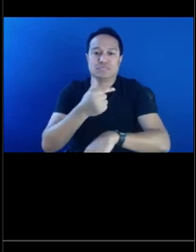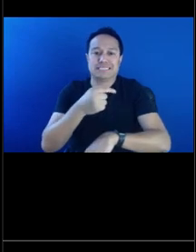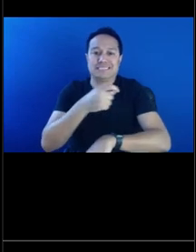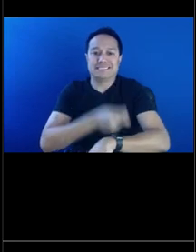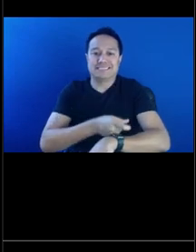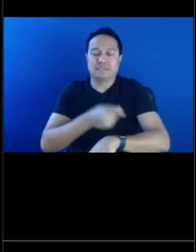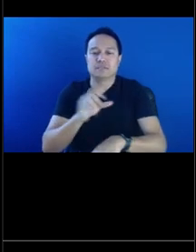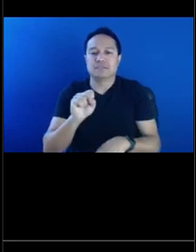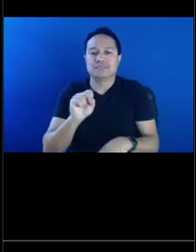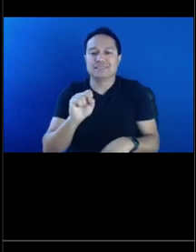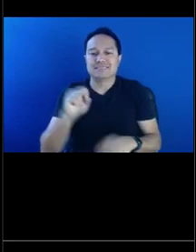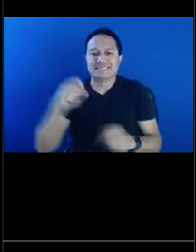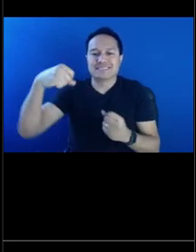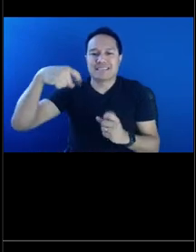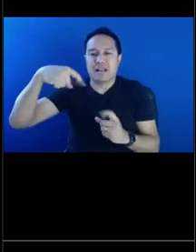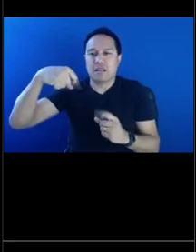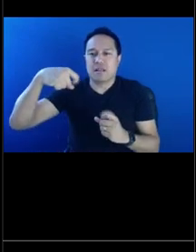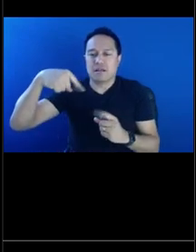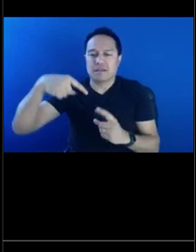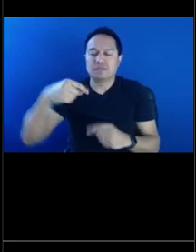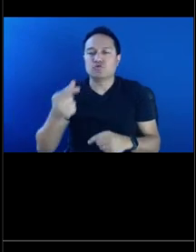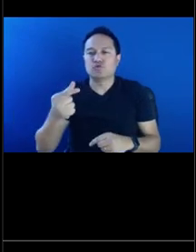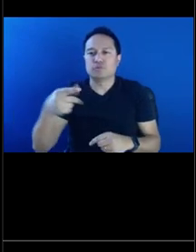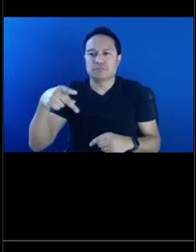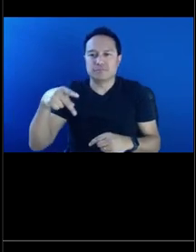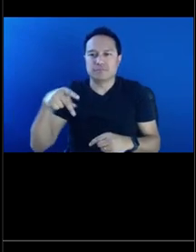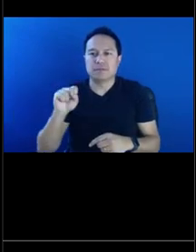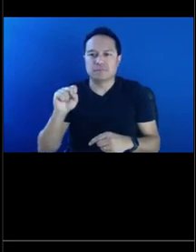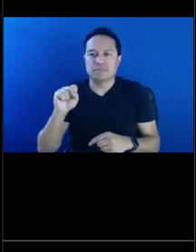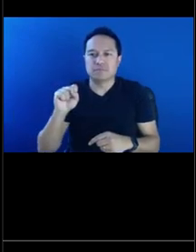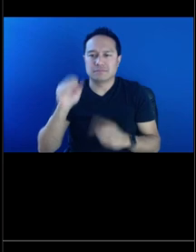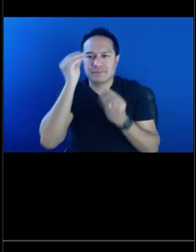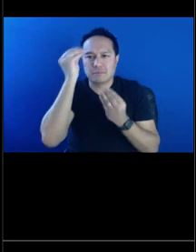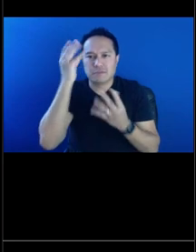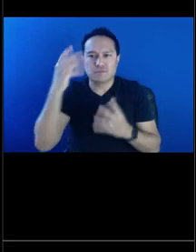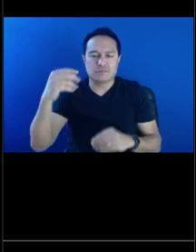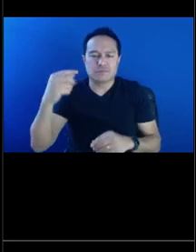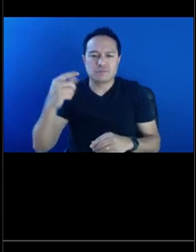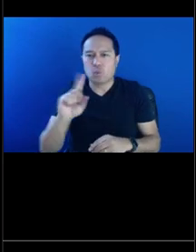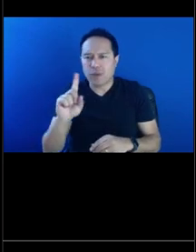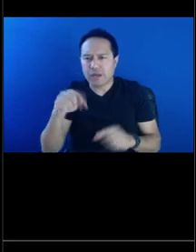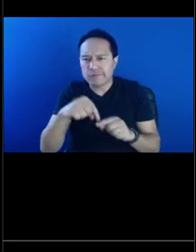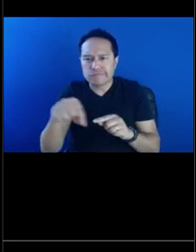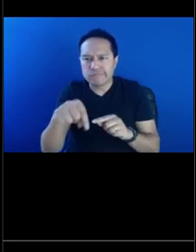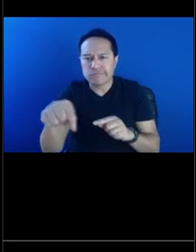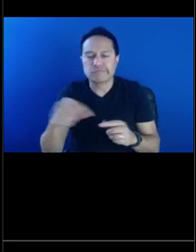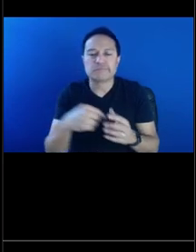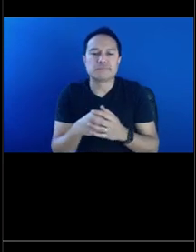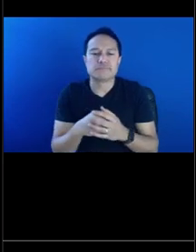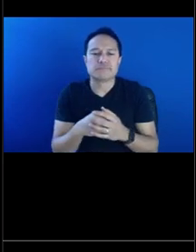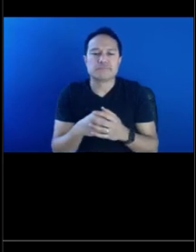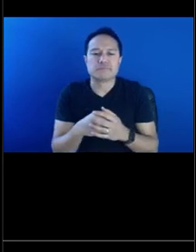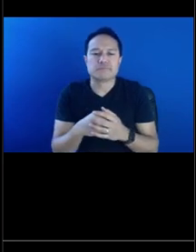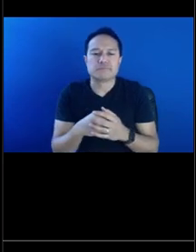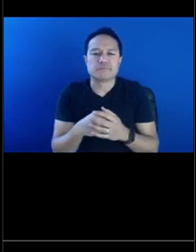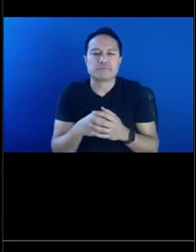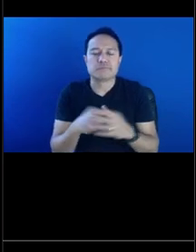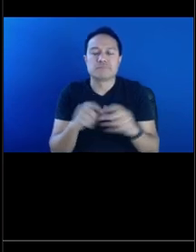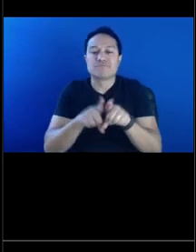going to give us GPS locations of the seal so that we can track where it goes. And then we also have this little VHF, a